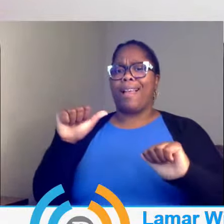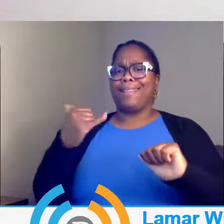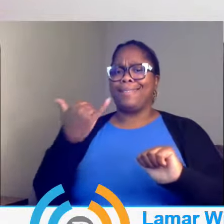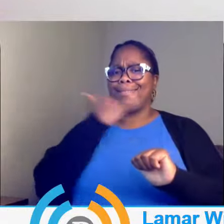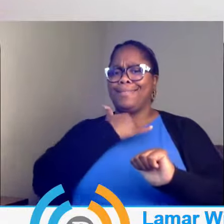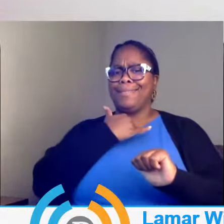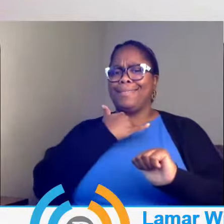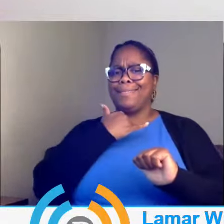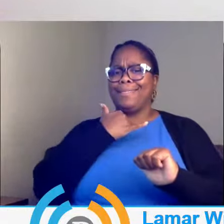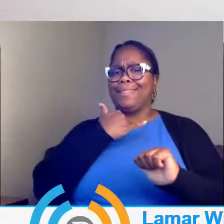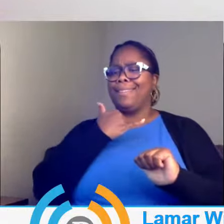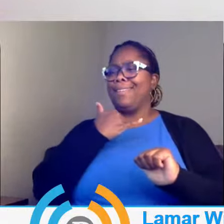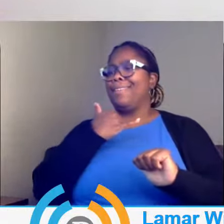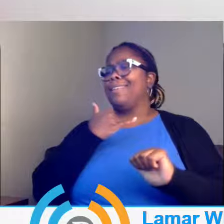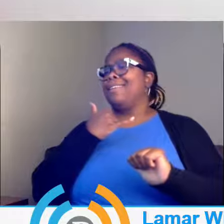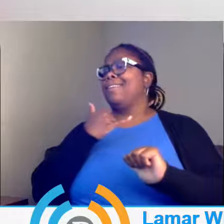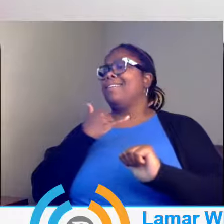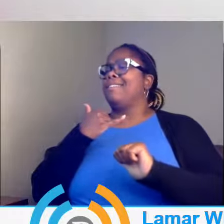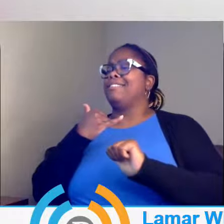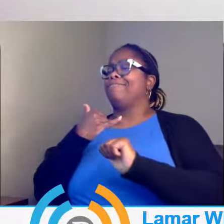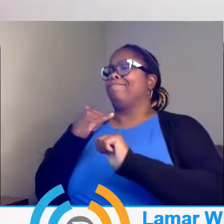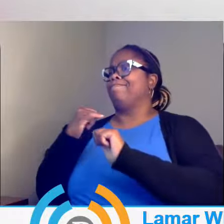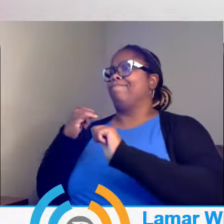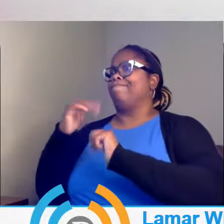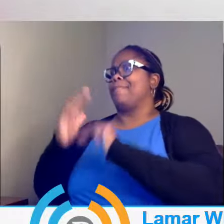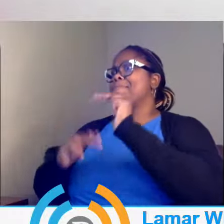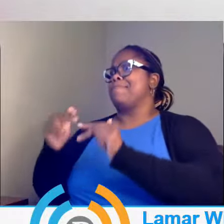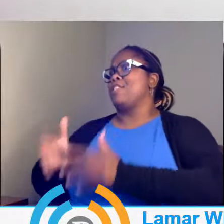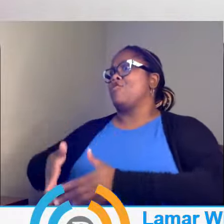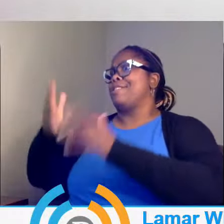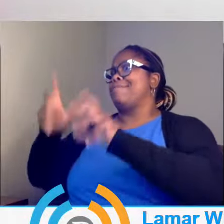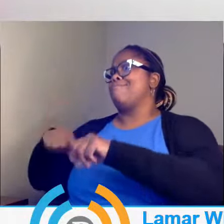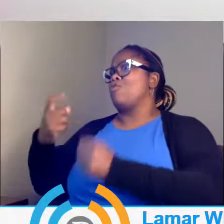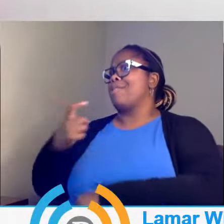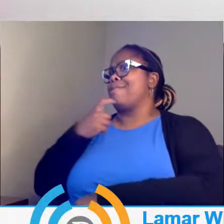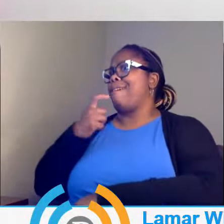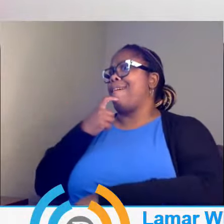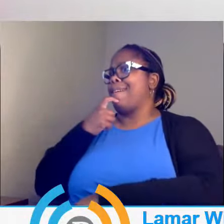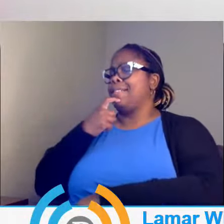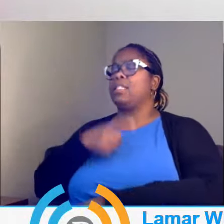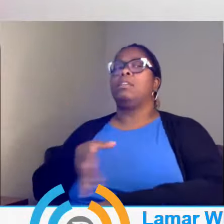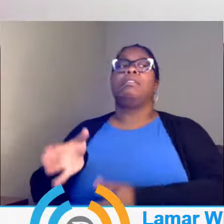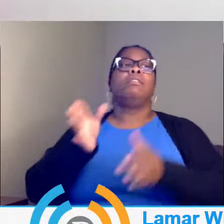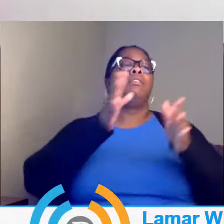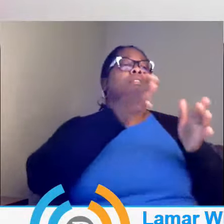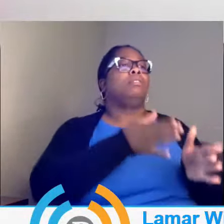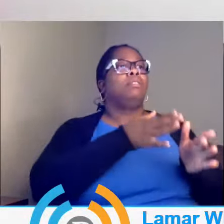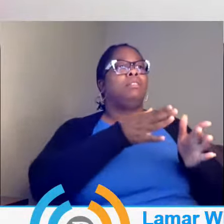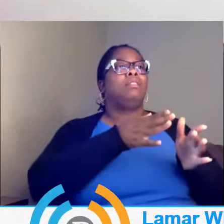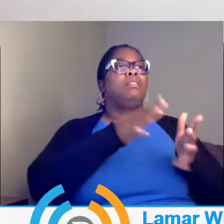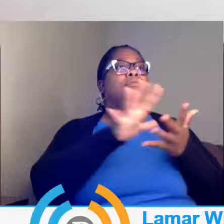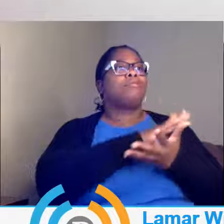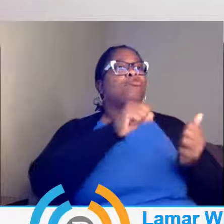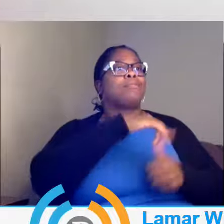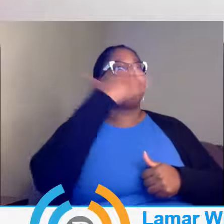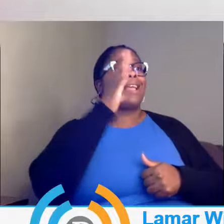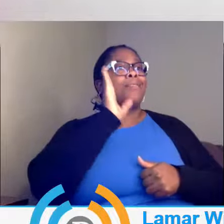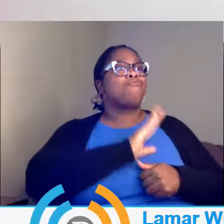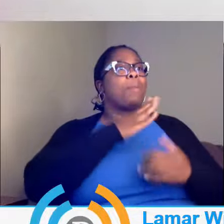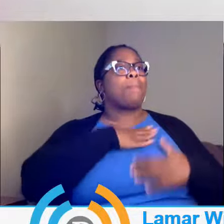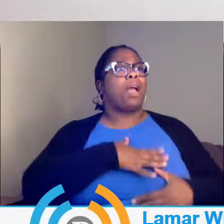a tagged building or broken glass to the destruction of black and brown bodies,